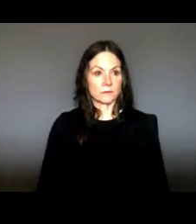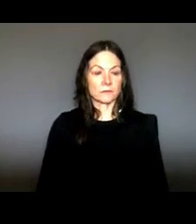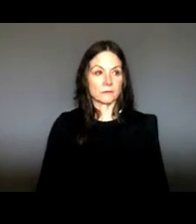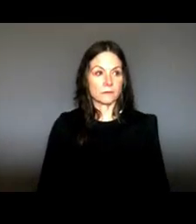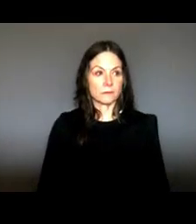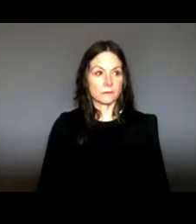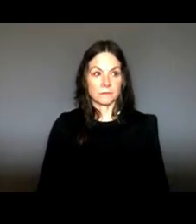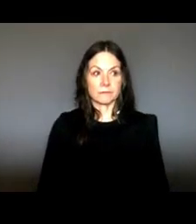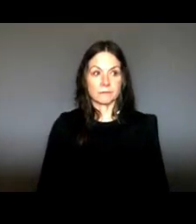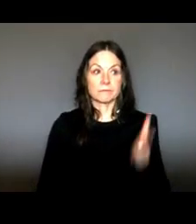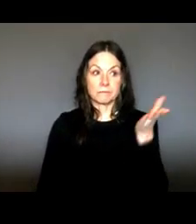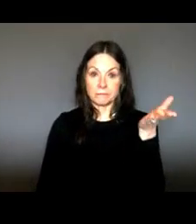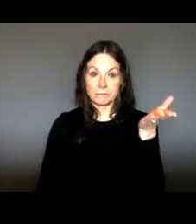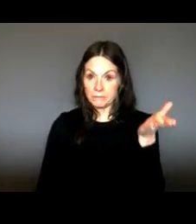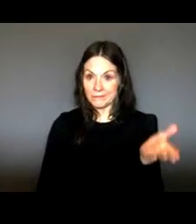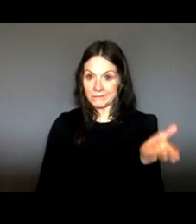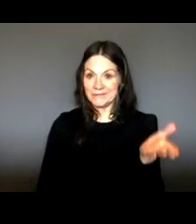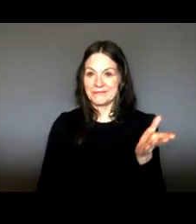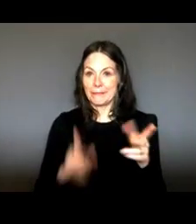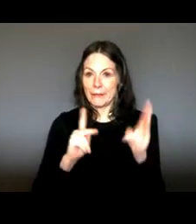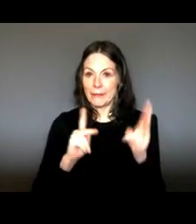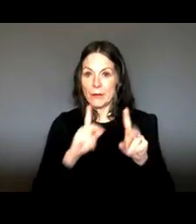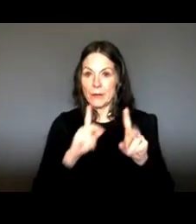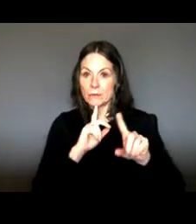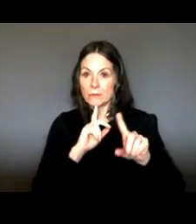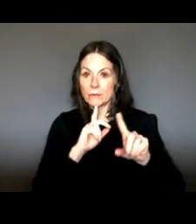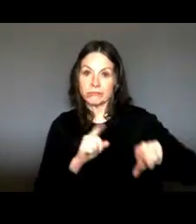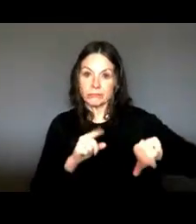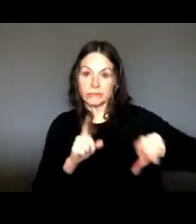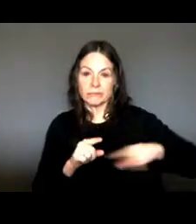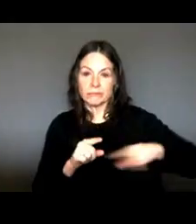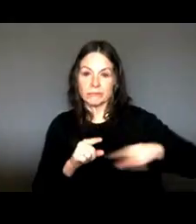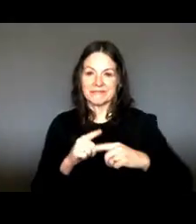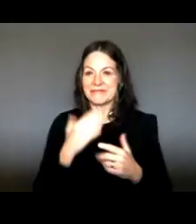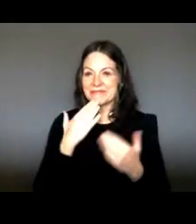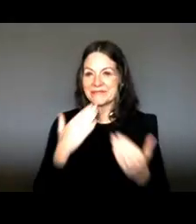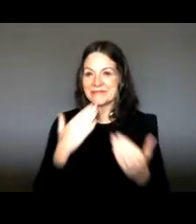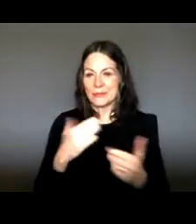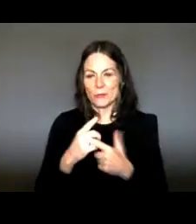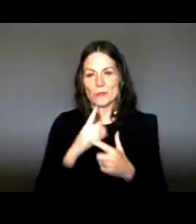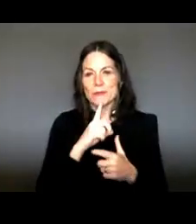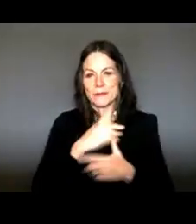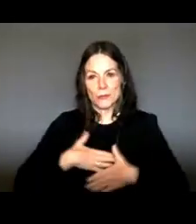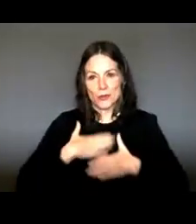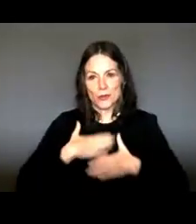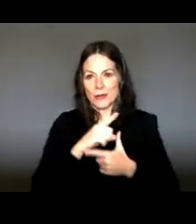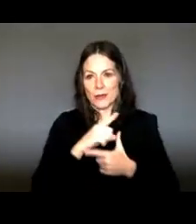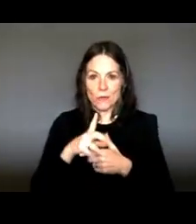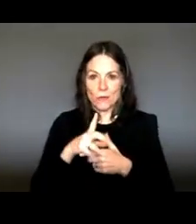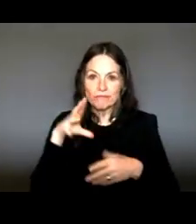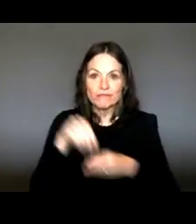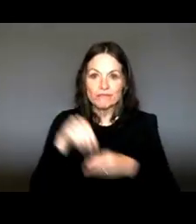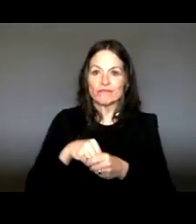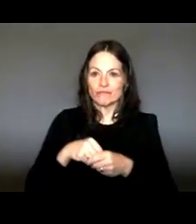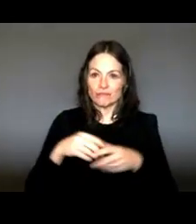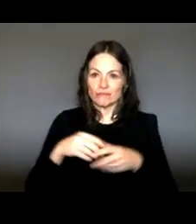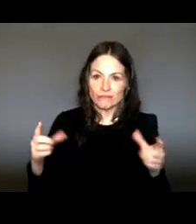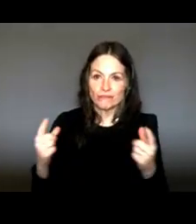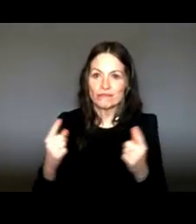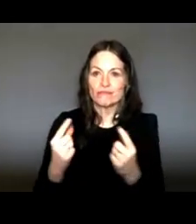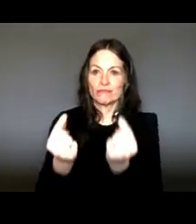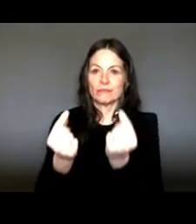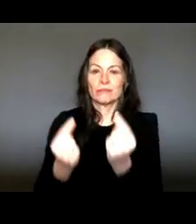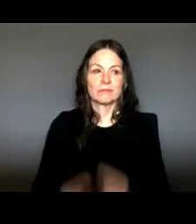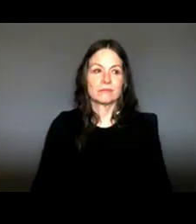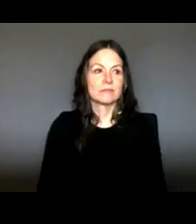And I see that people are already responding. Really appreciate your engagement and activity. So we can see